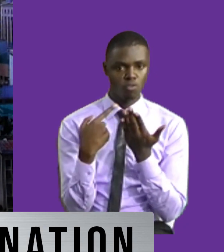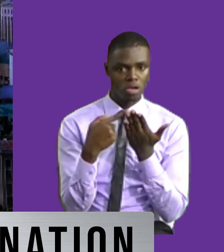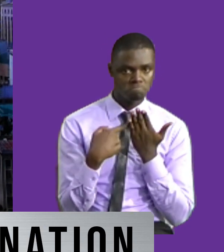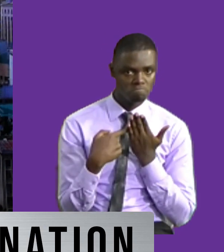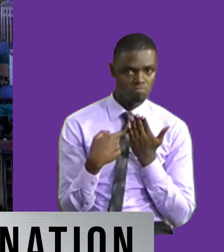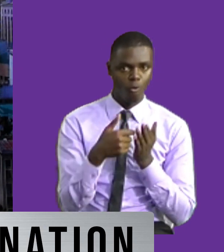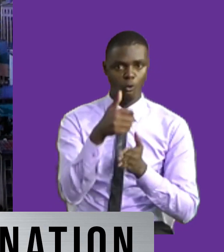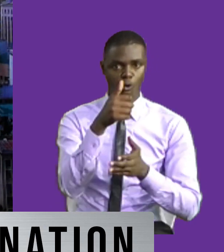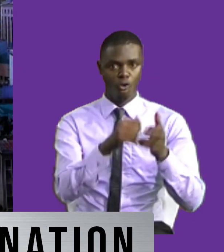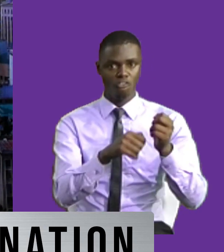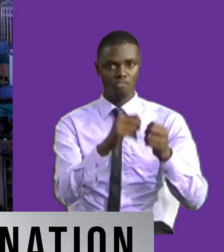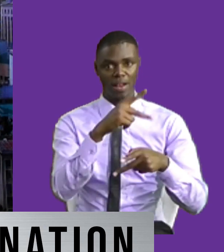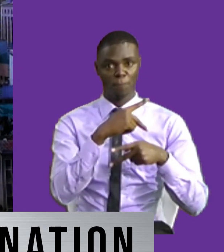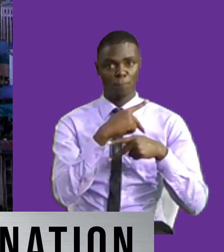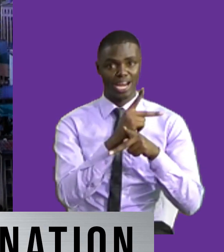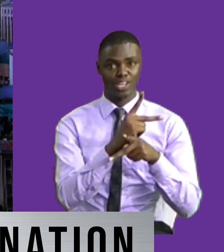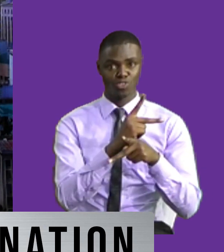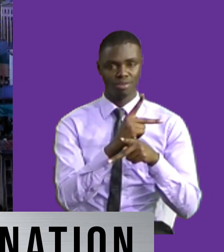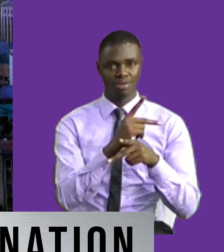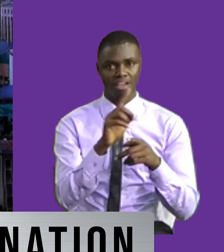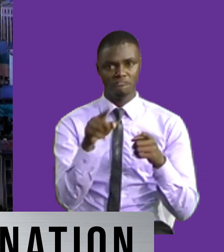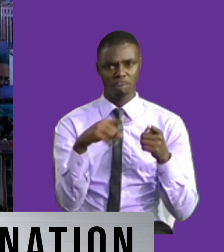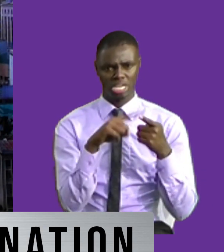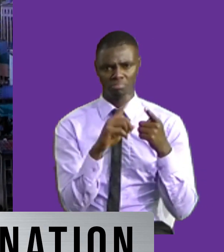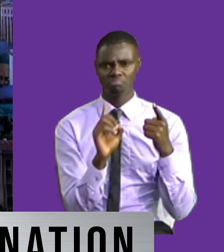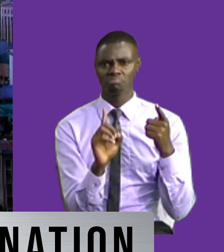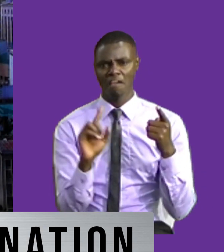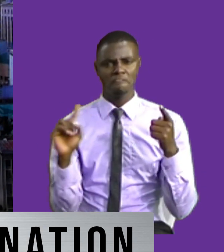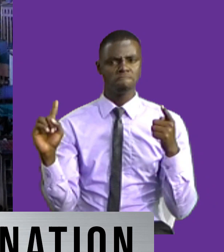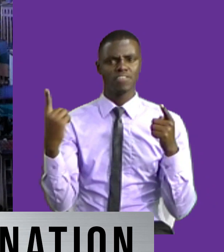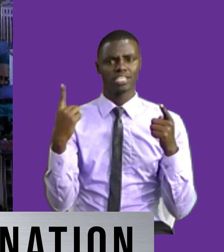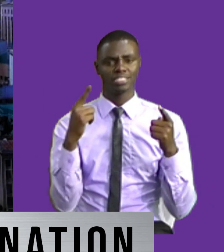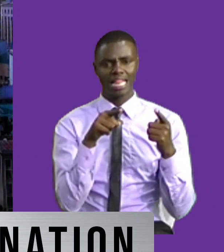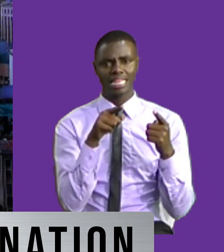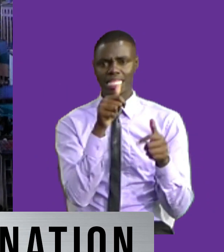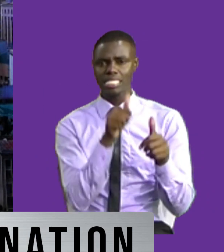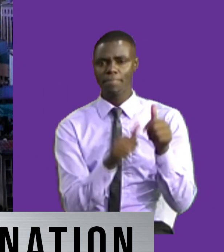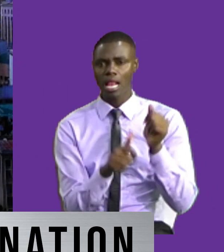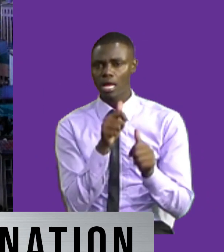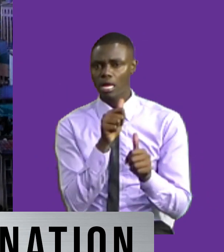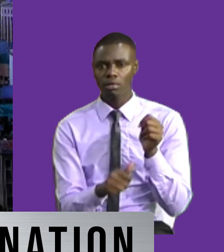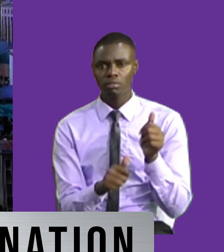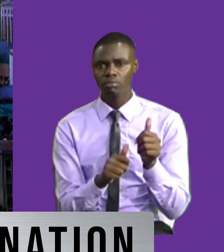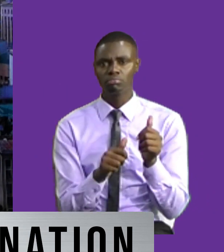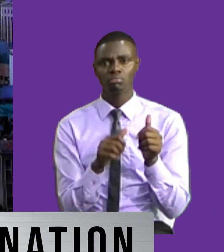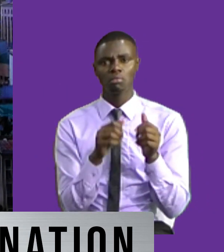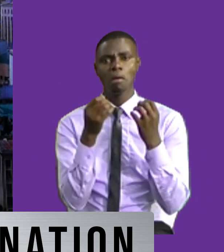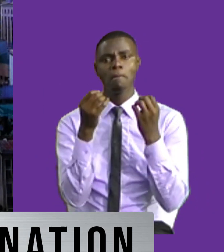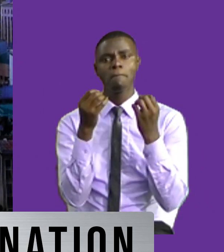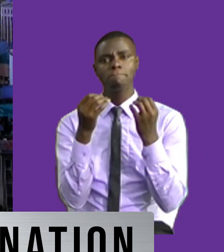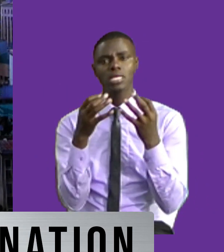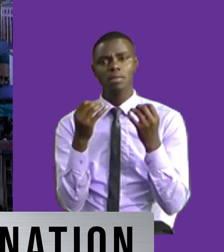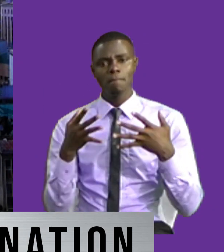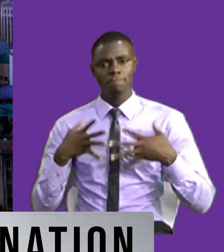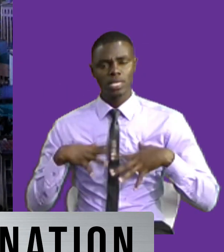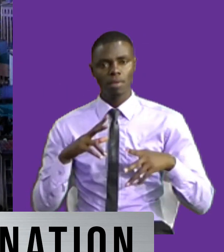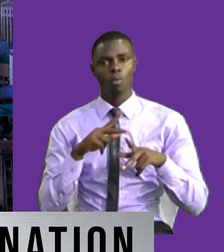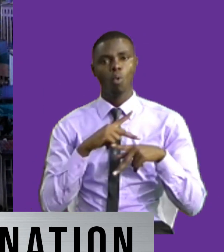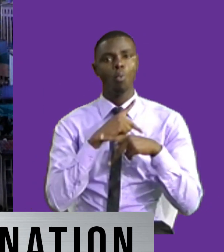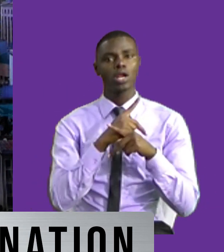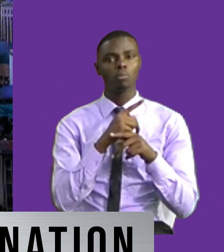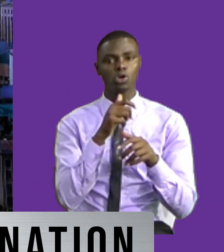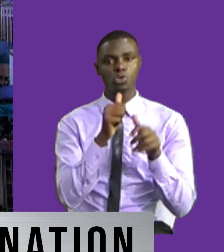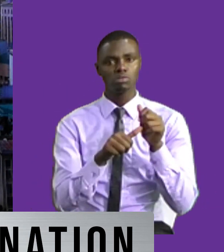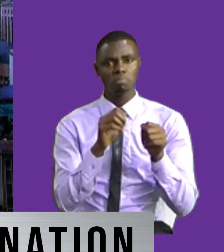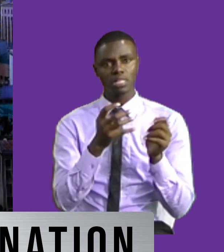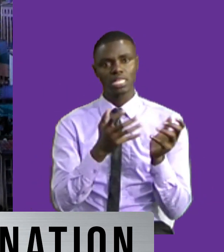milk production, first of all, this milk is majority of the people produce milk and